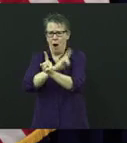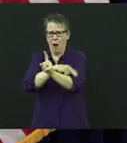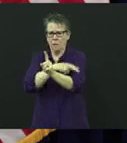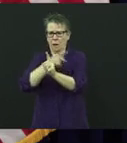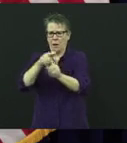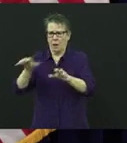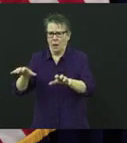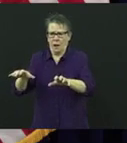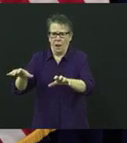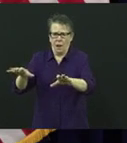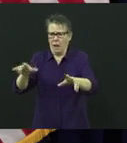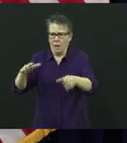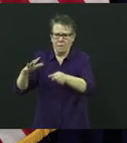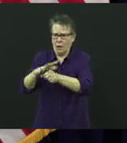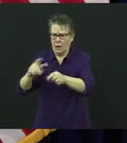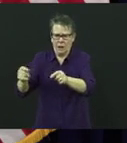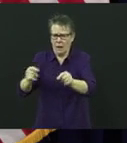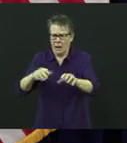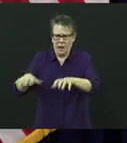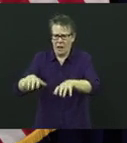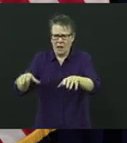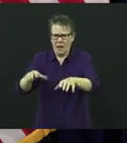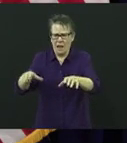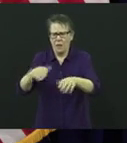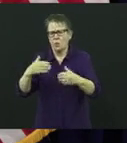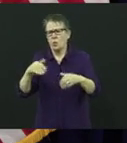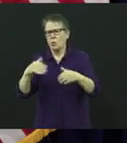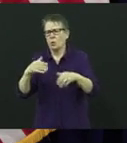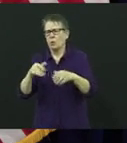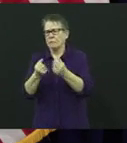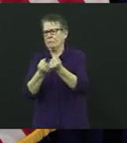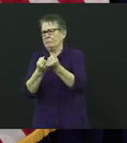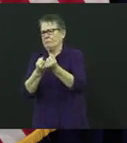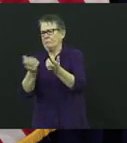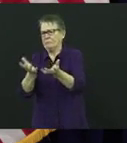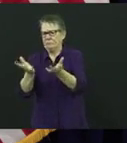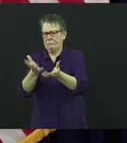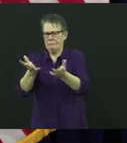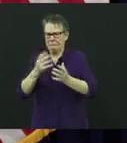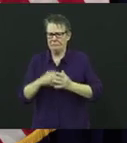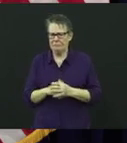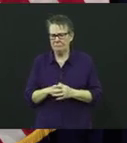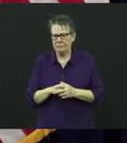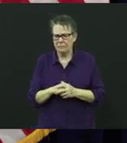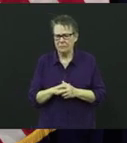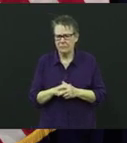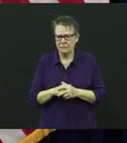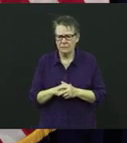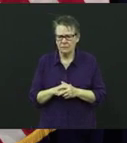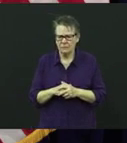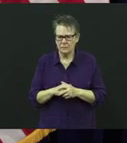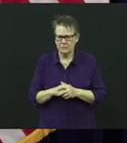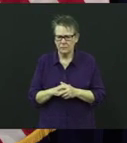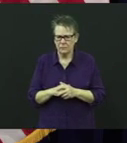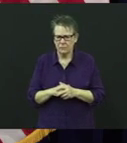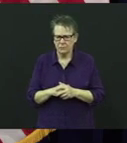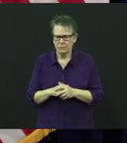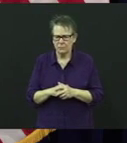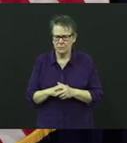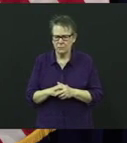A municipality took it upon itself to map out clusters of positive cases in its neighborhoods and order